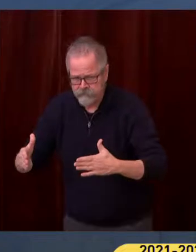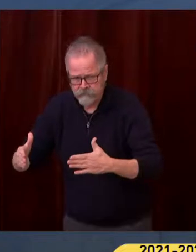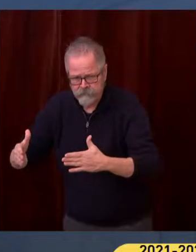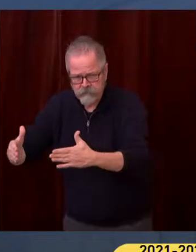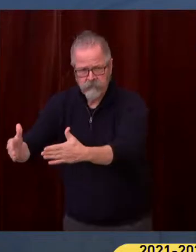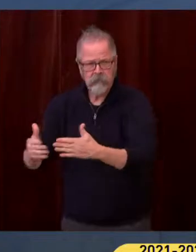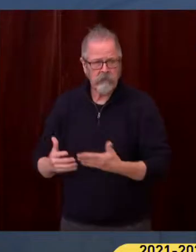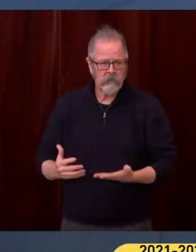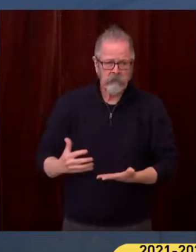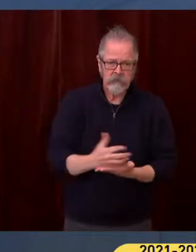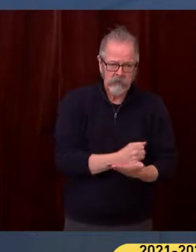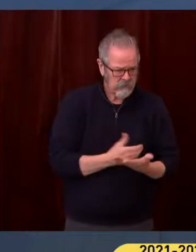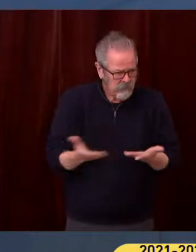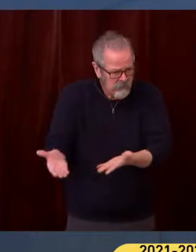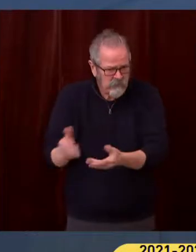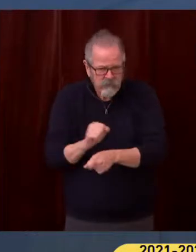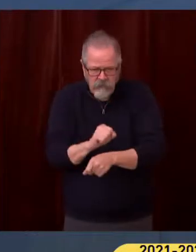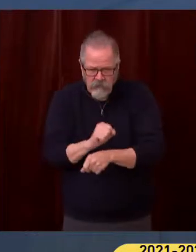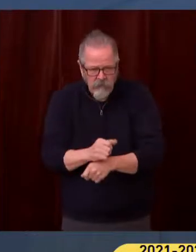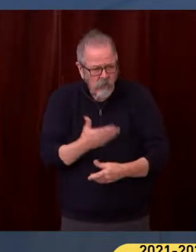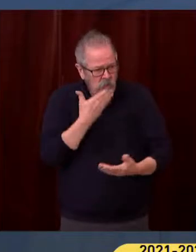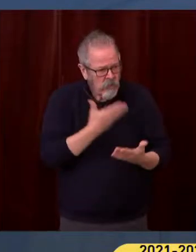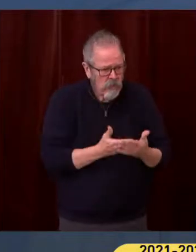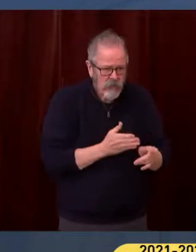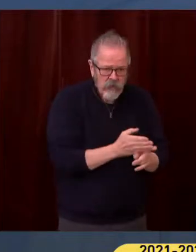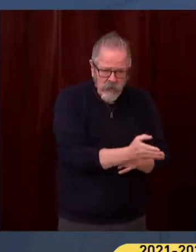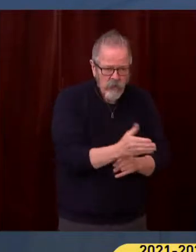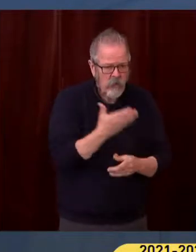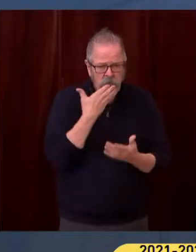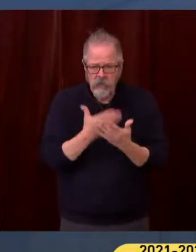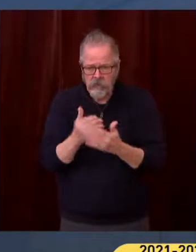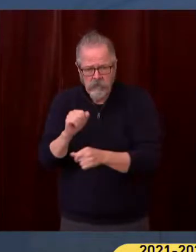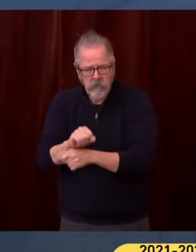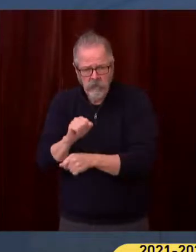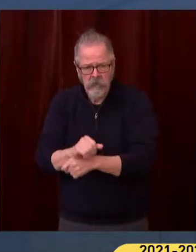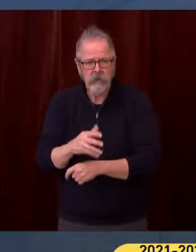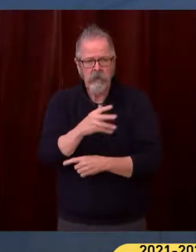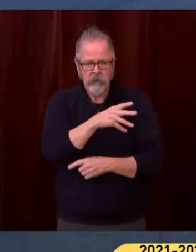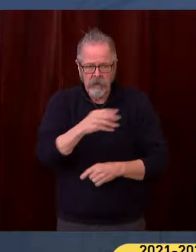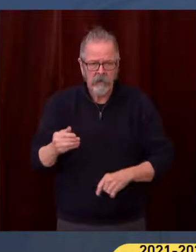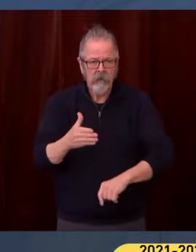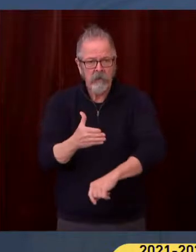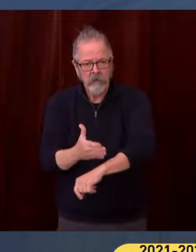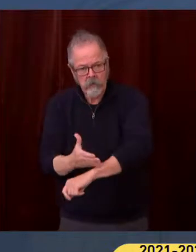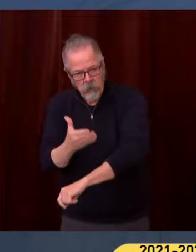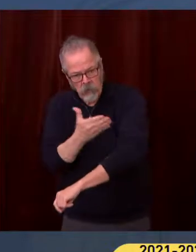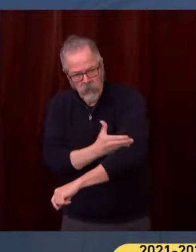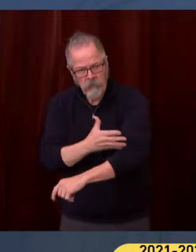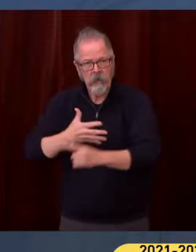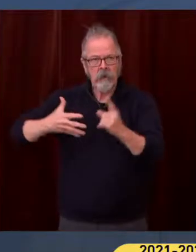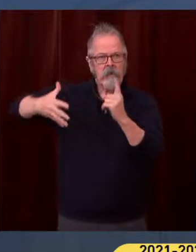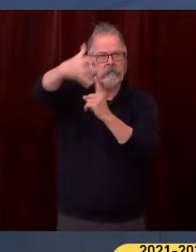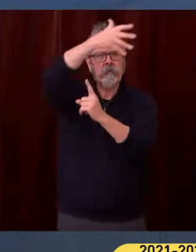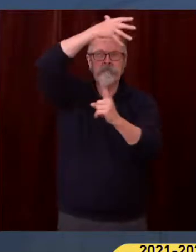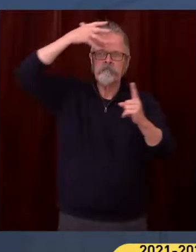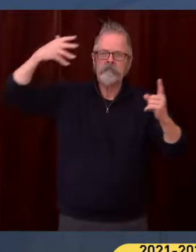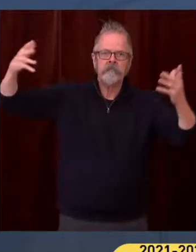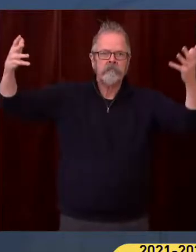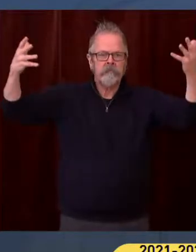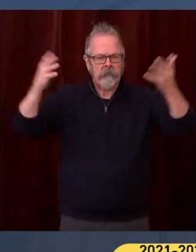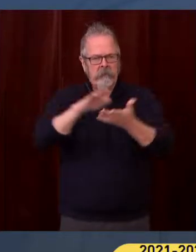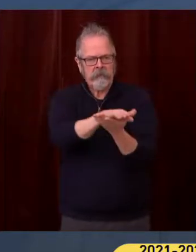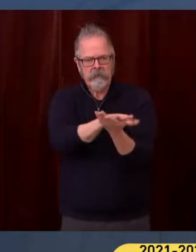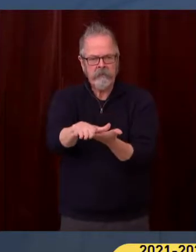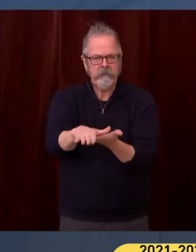appreciative that you are including us in these difficult efforts, and we look forward to the challenging work ahead. Thank you. Thanks, Mark.